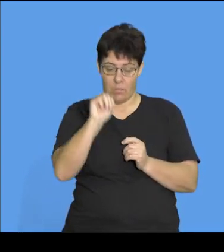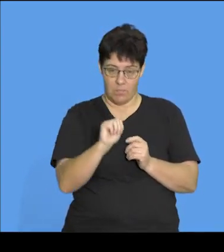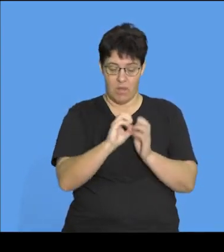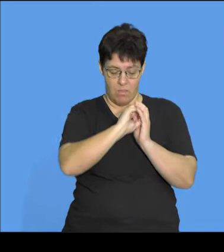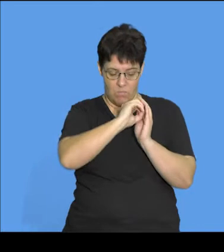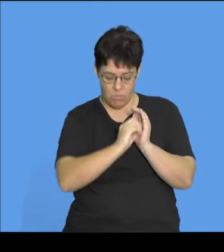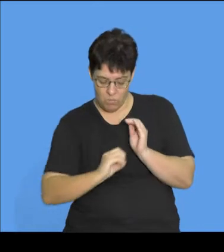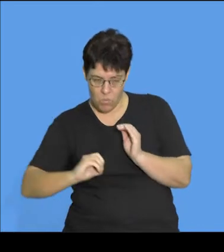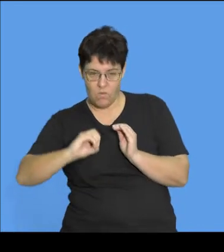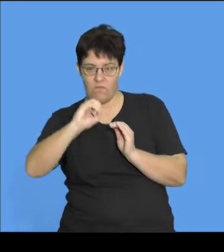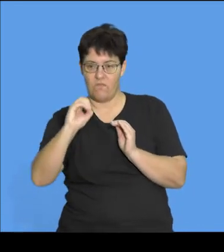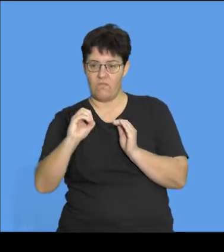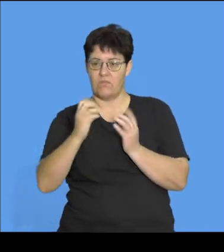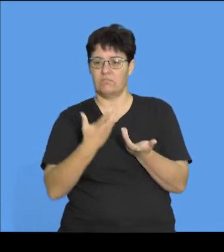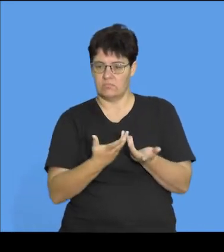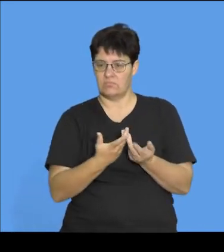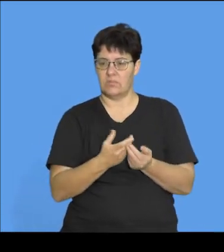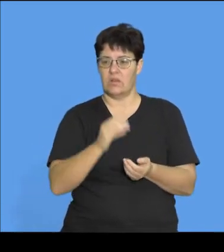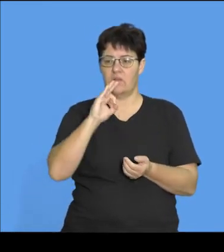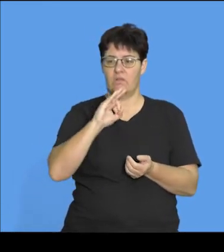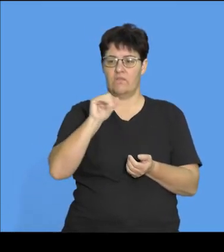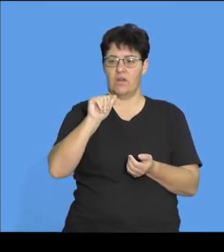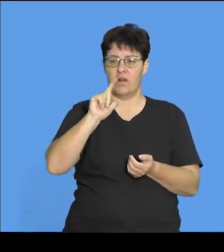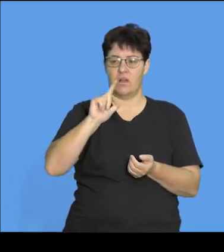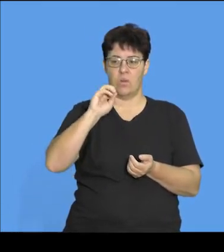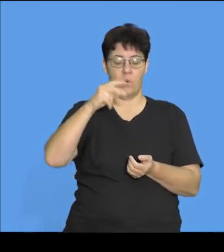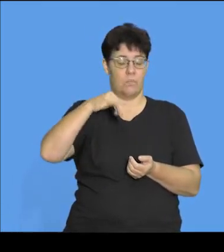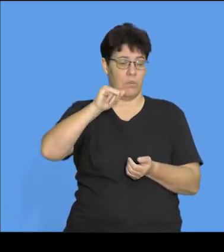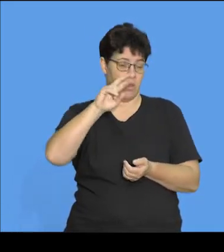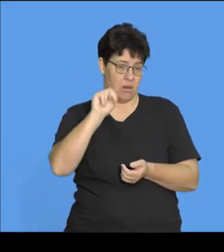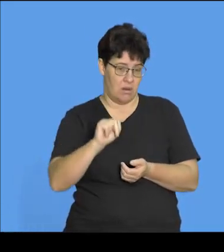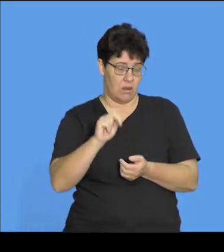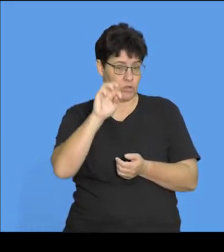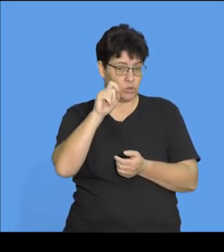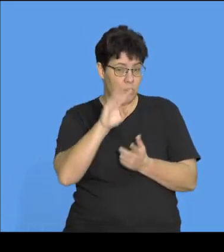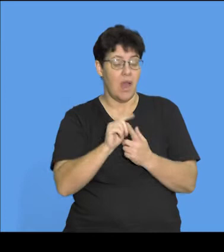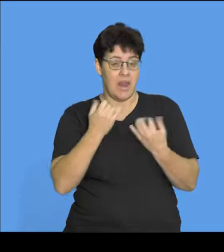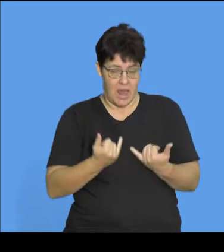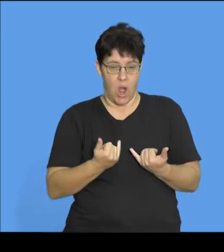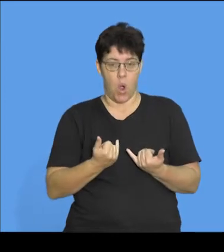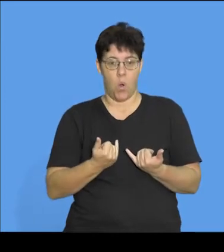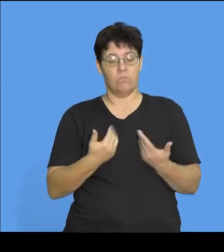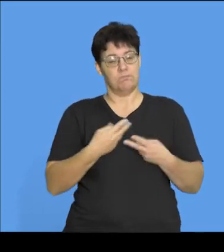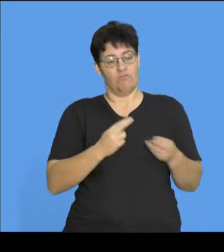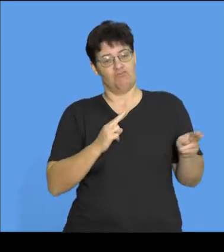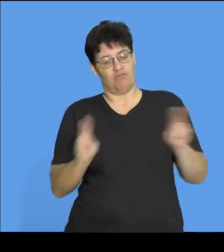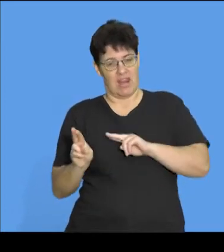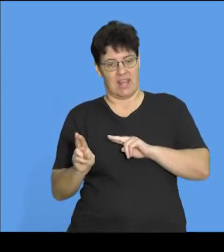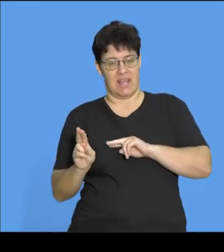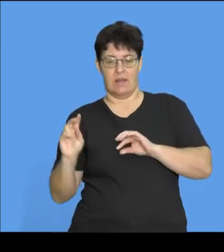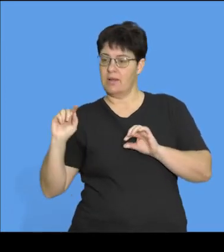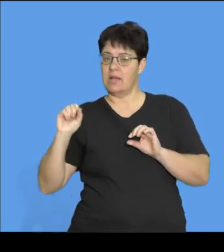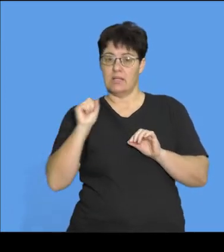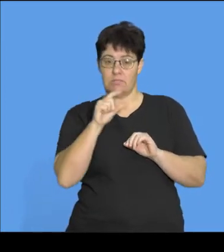tube and becomes available for fertilization. As you would look at my diagram here, a recap